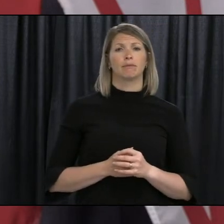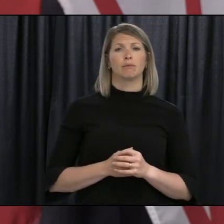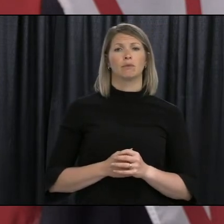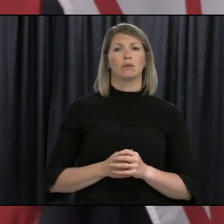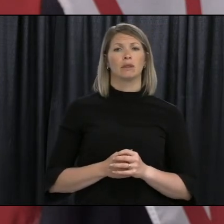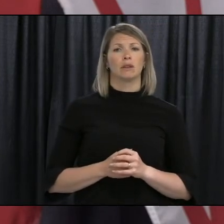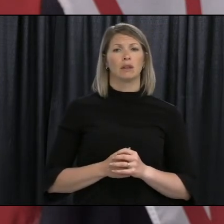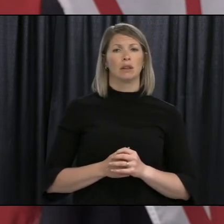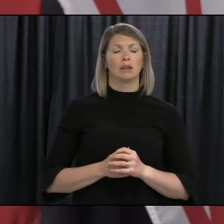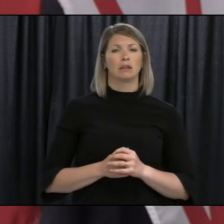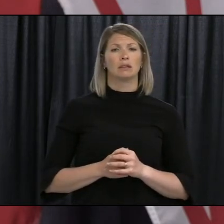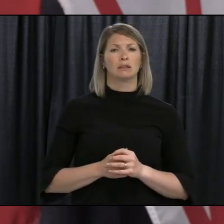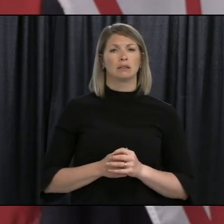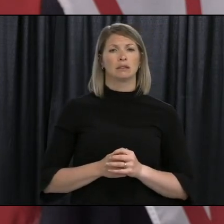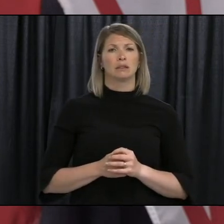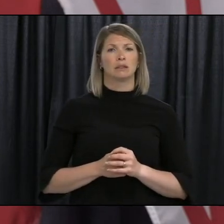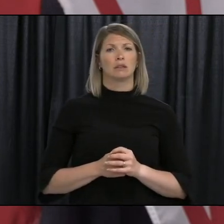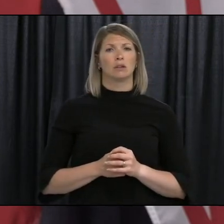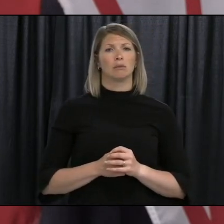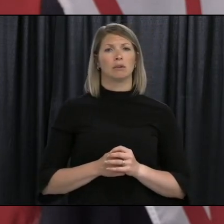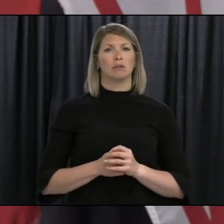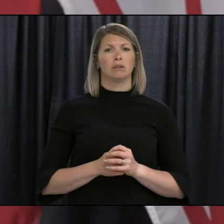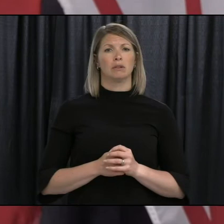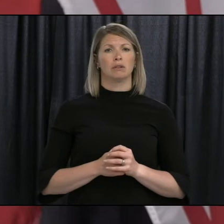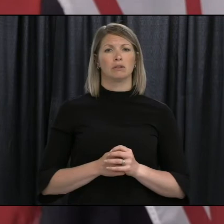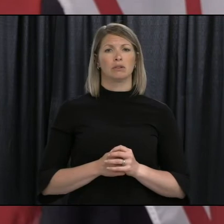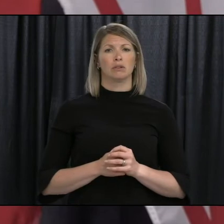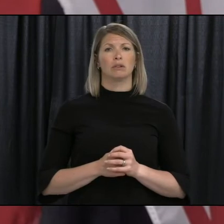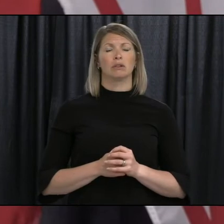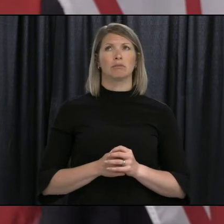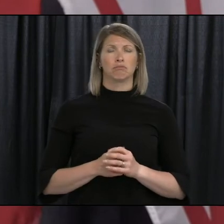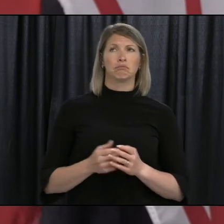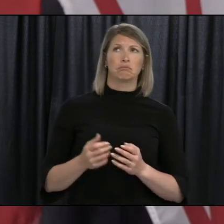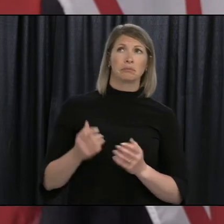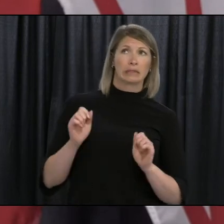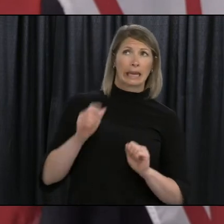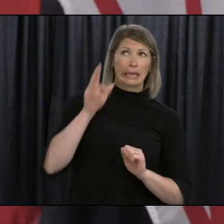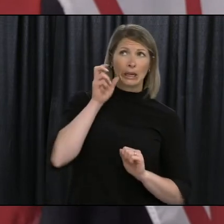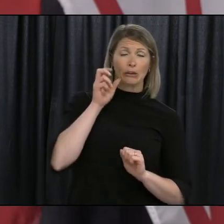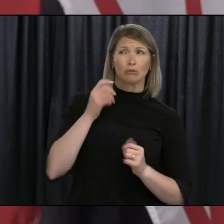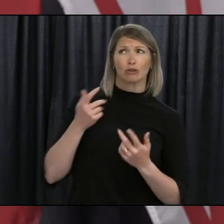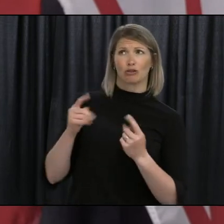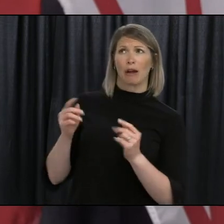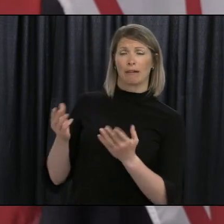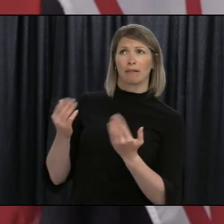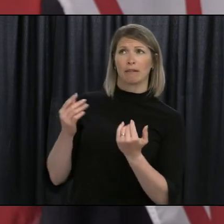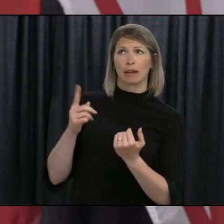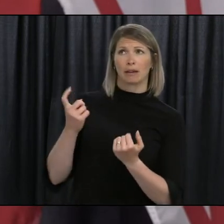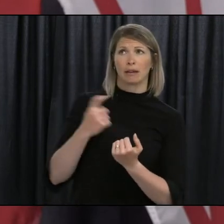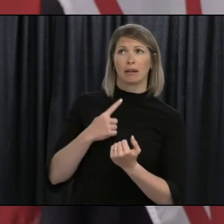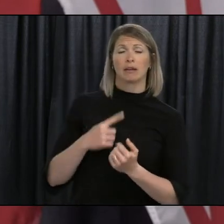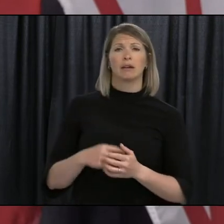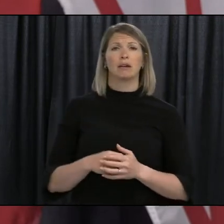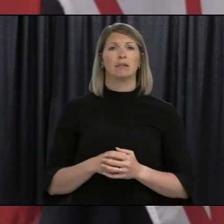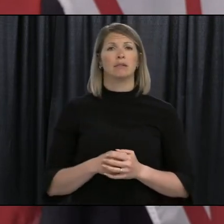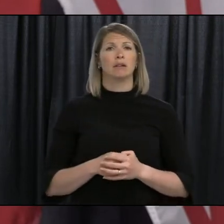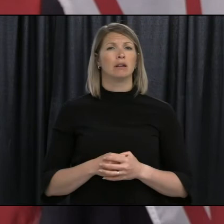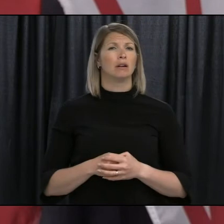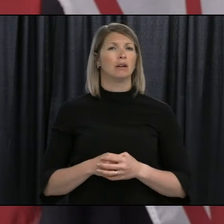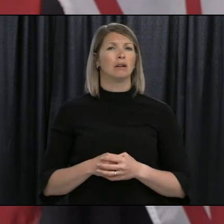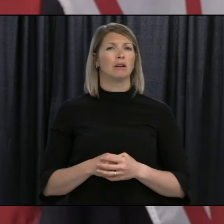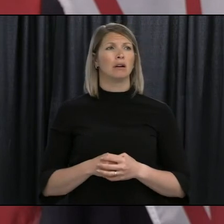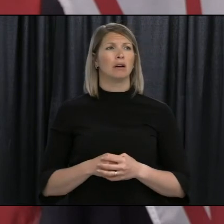Can you hear me okay now? It's a little better. We'll certainly try. I'm just really asking for